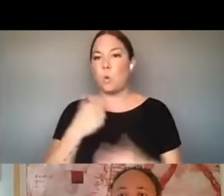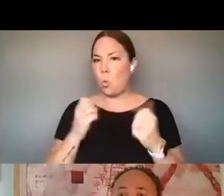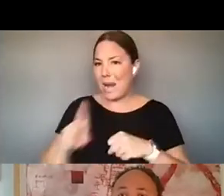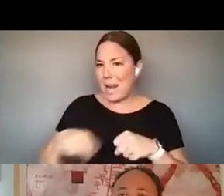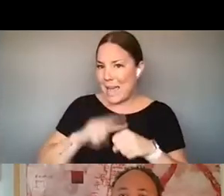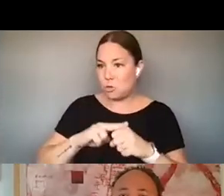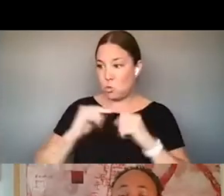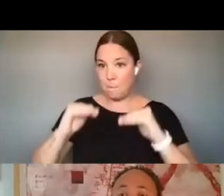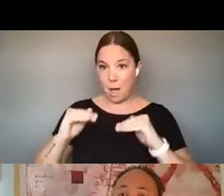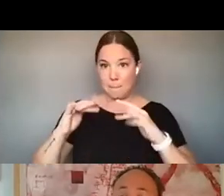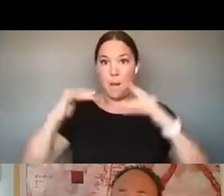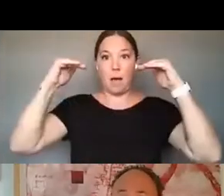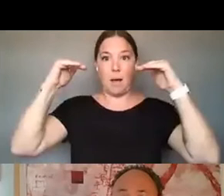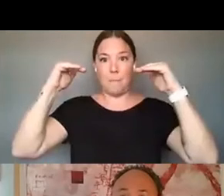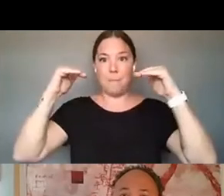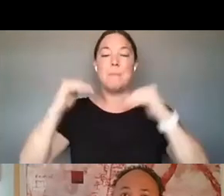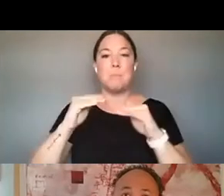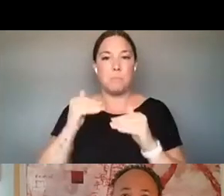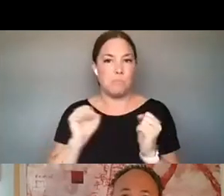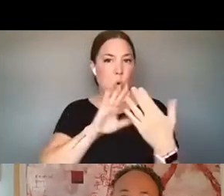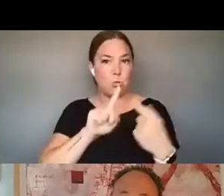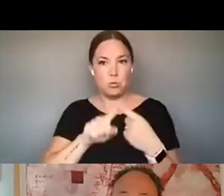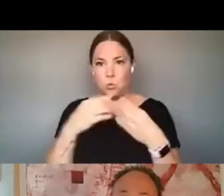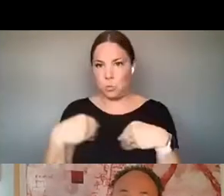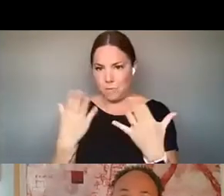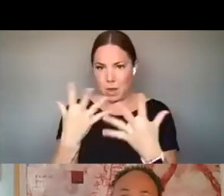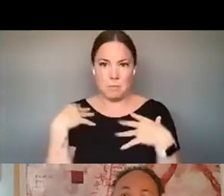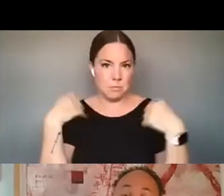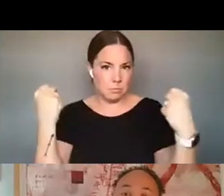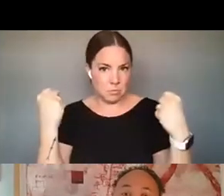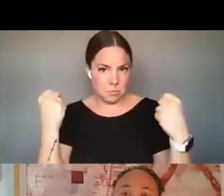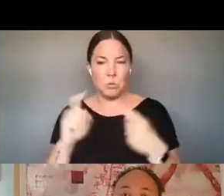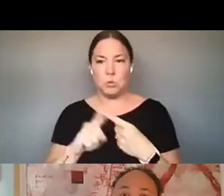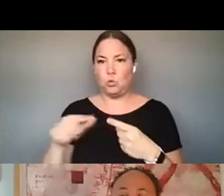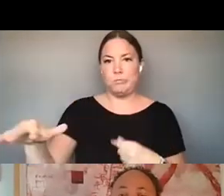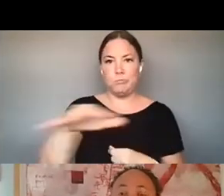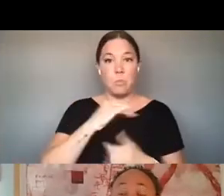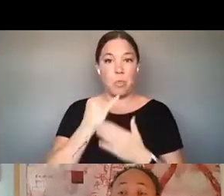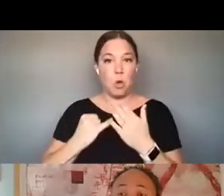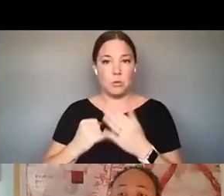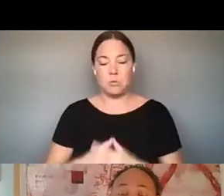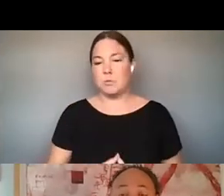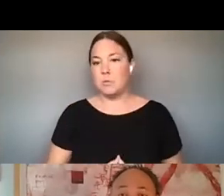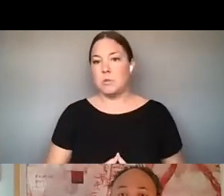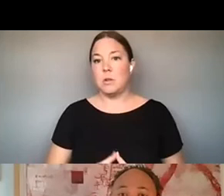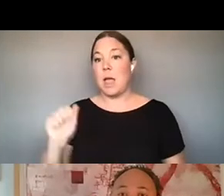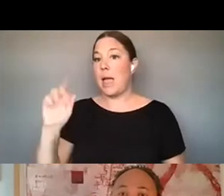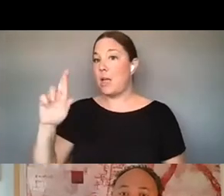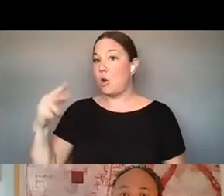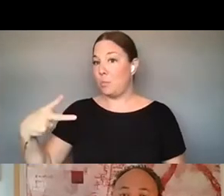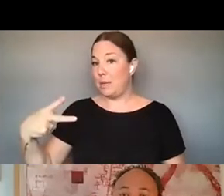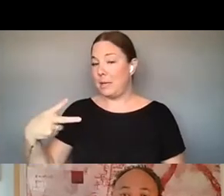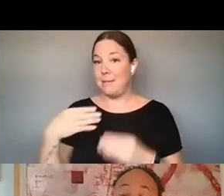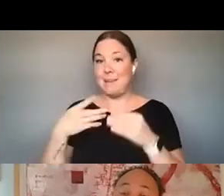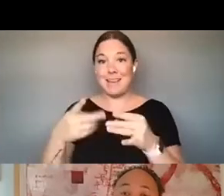to providing recovery and relief to the field. Now that our ARP guidelines are posted, our